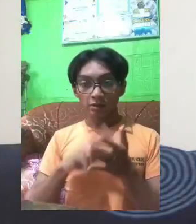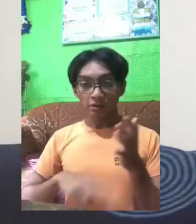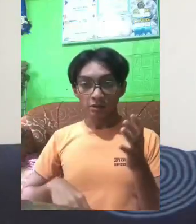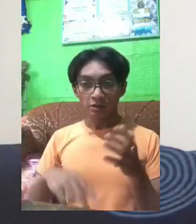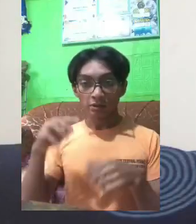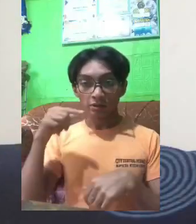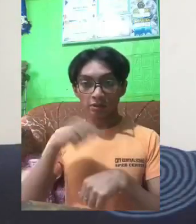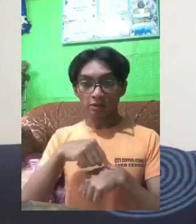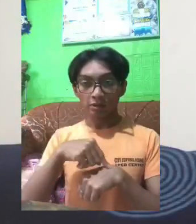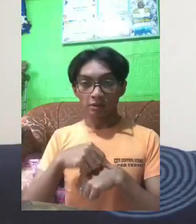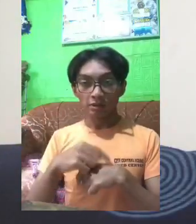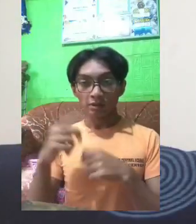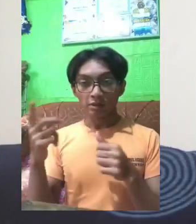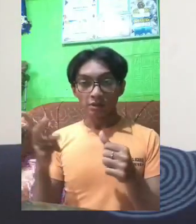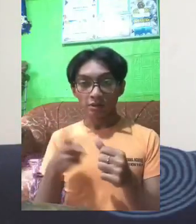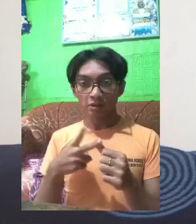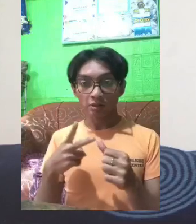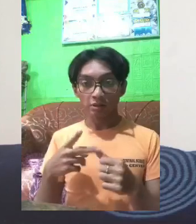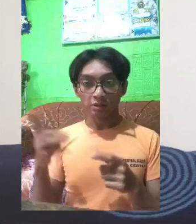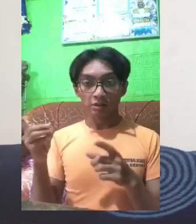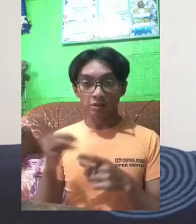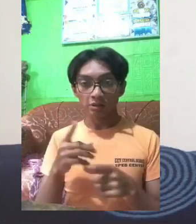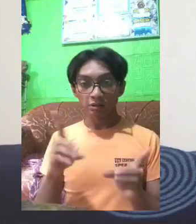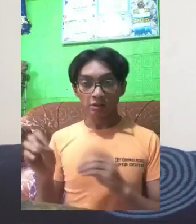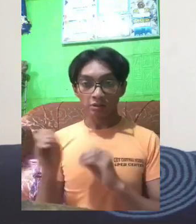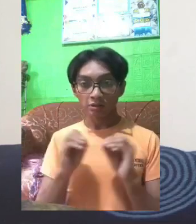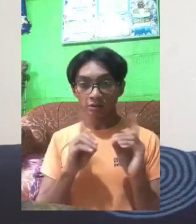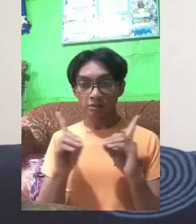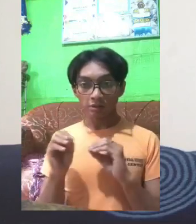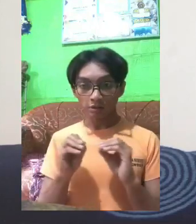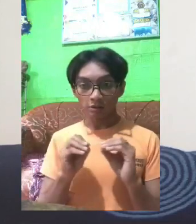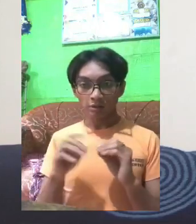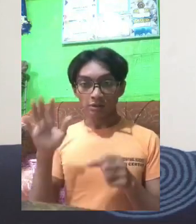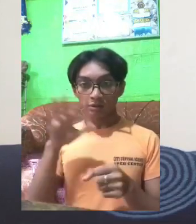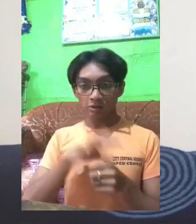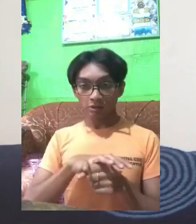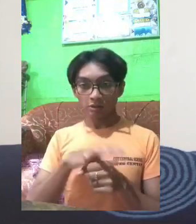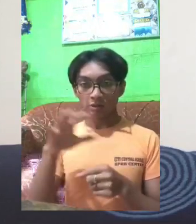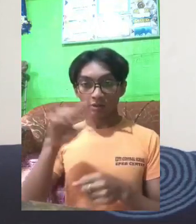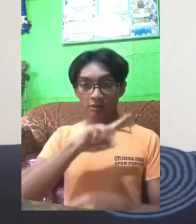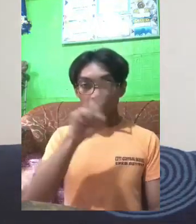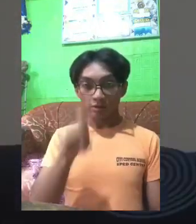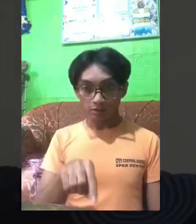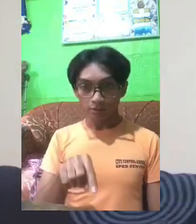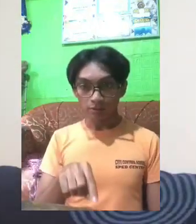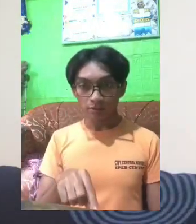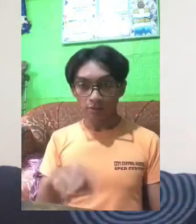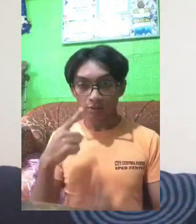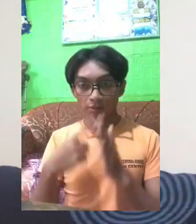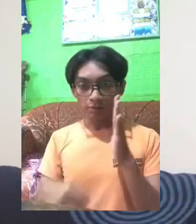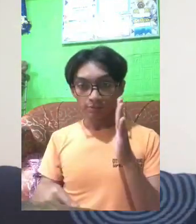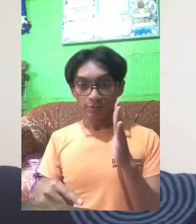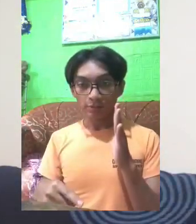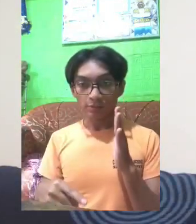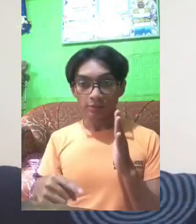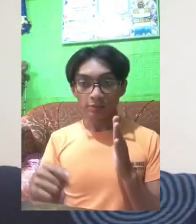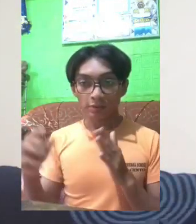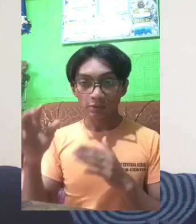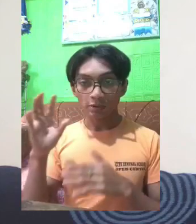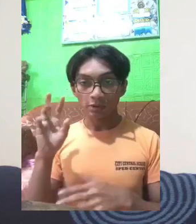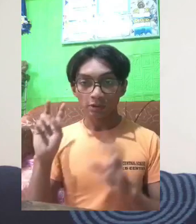Scope and delimitation. This part tells us what the study will cover and what it won't cover. Scope means what the